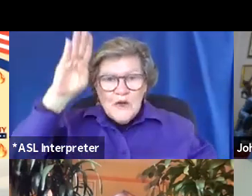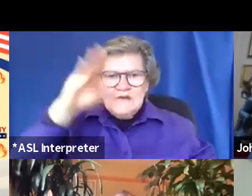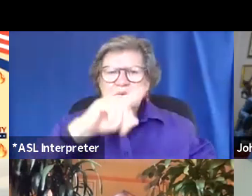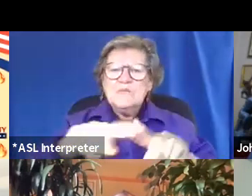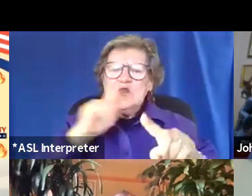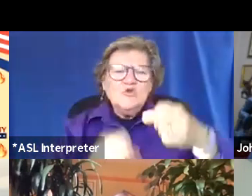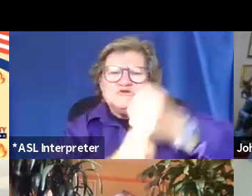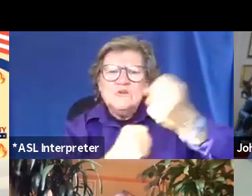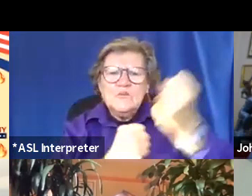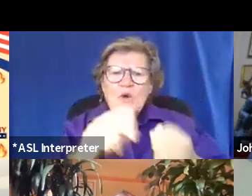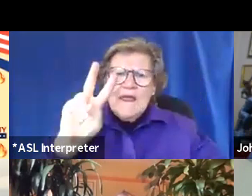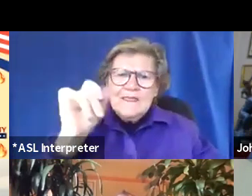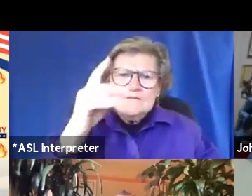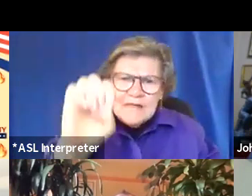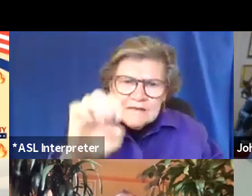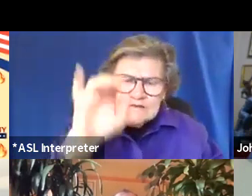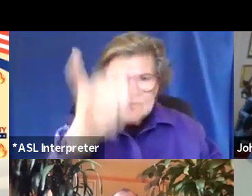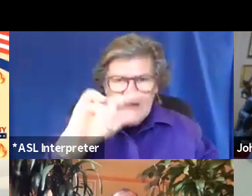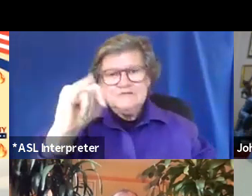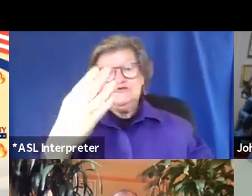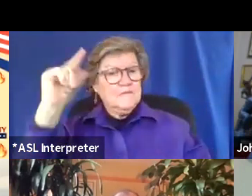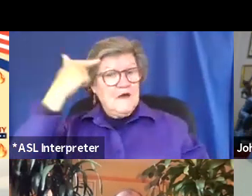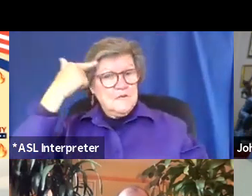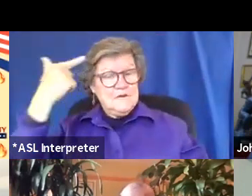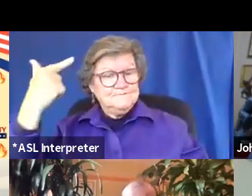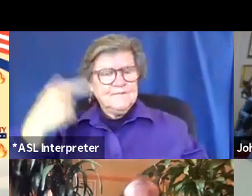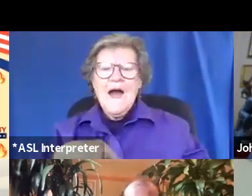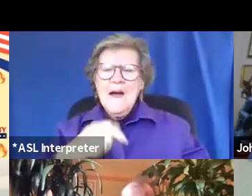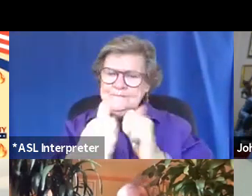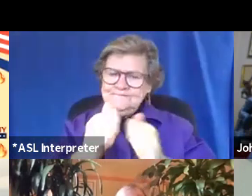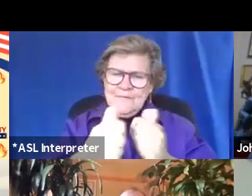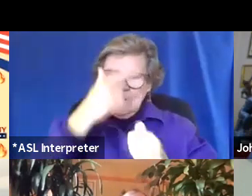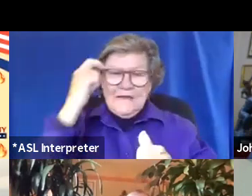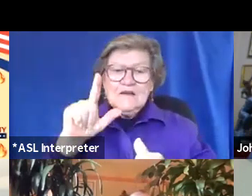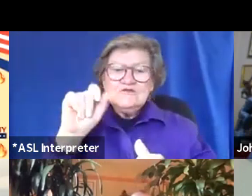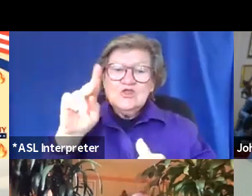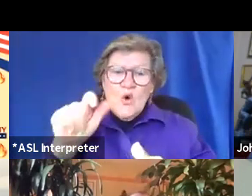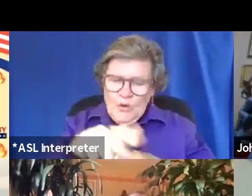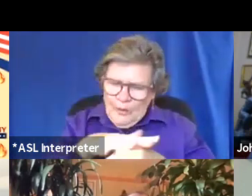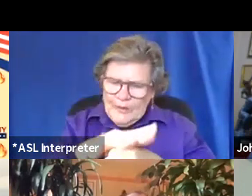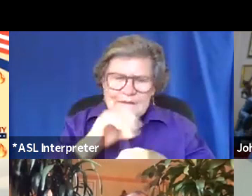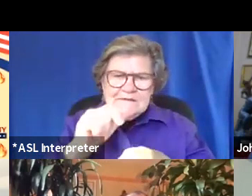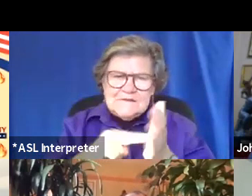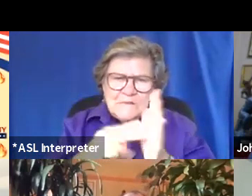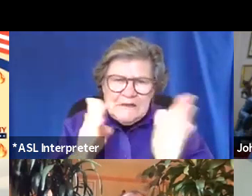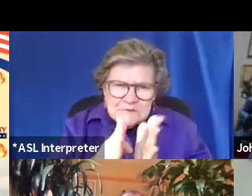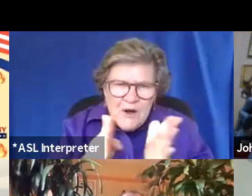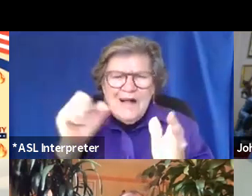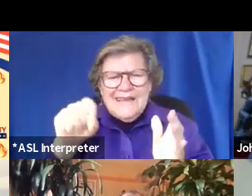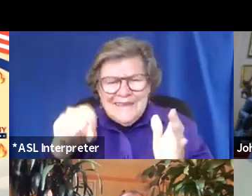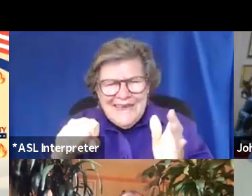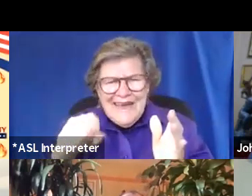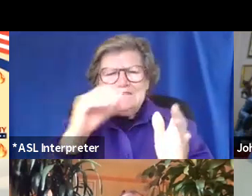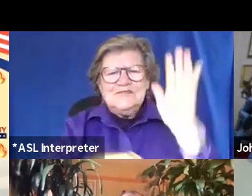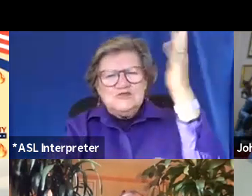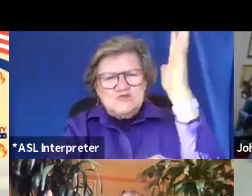village? And that's the job of government. And I'm running because I know that local doesn't mean small. Yes, I'm going to fill the potholes, pick up trash, trim the